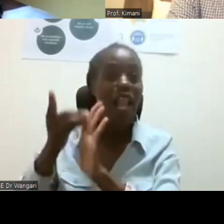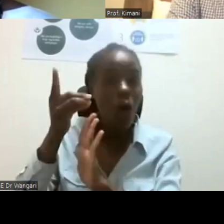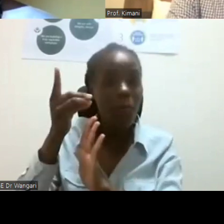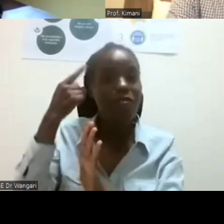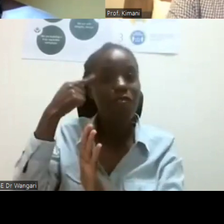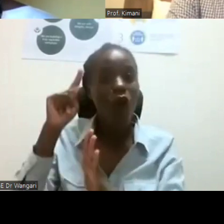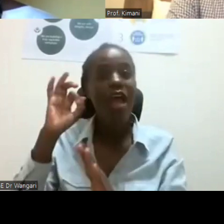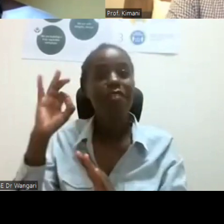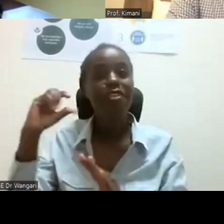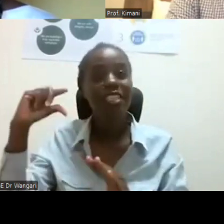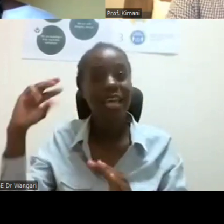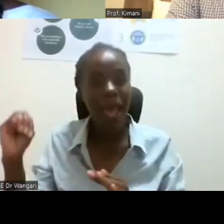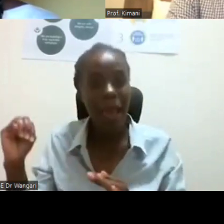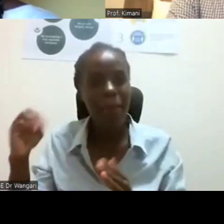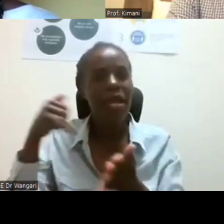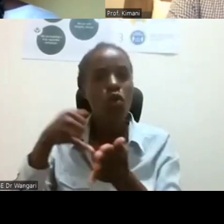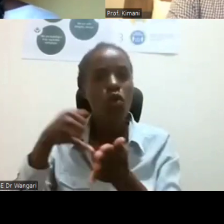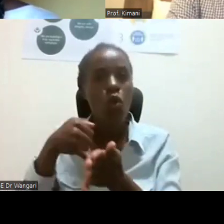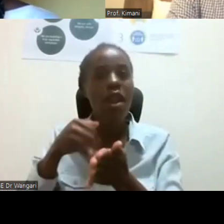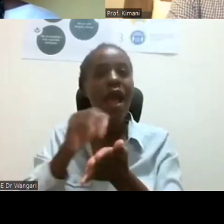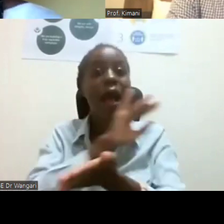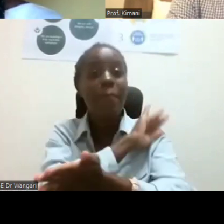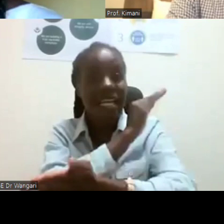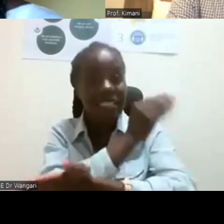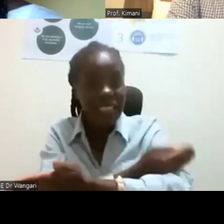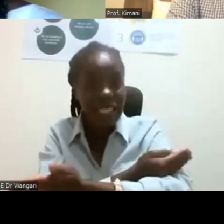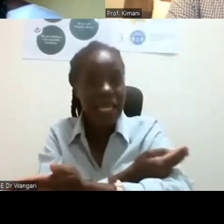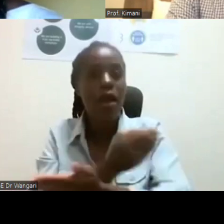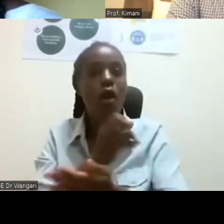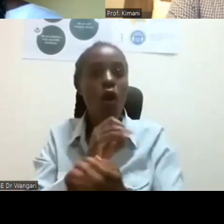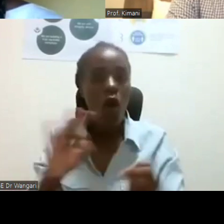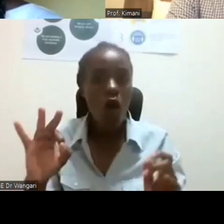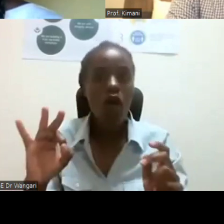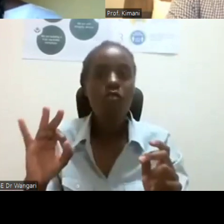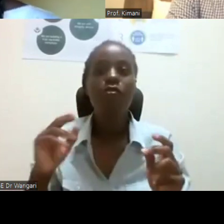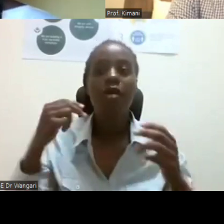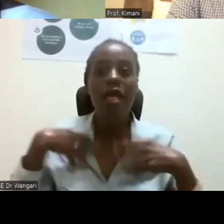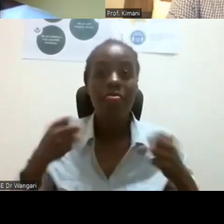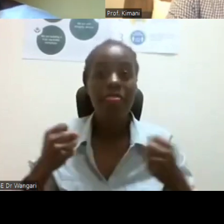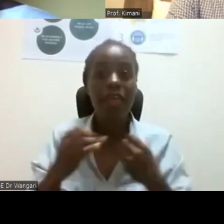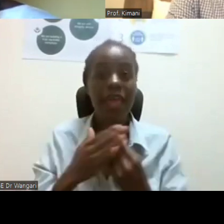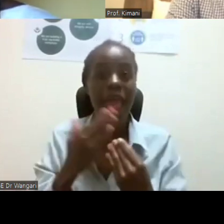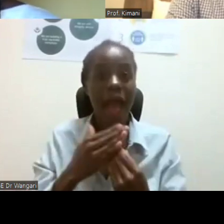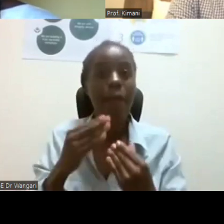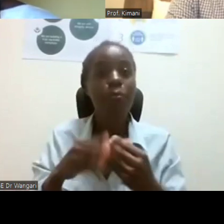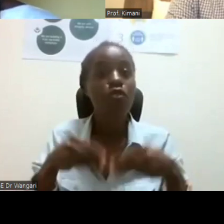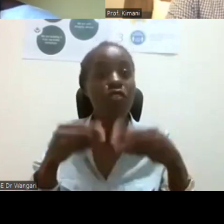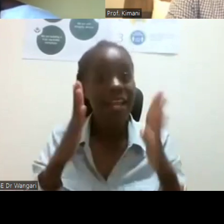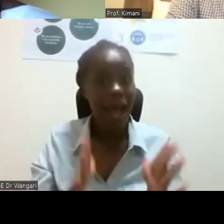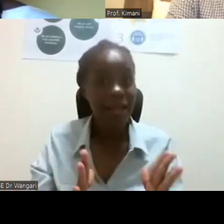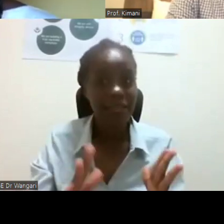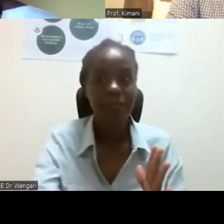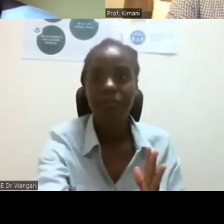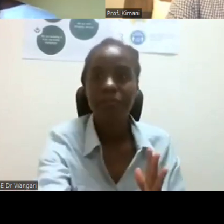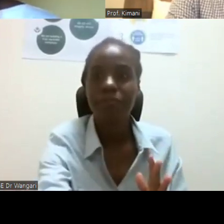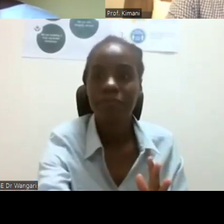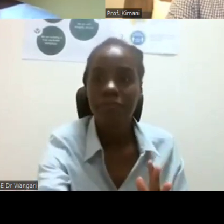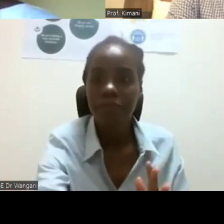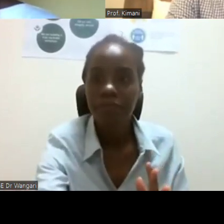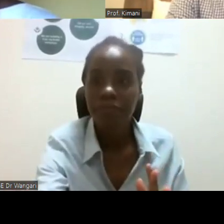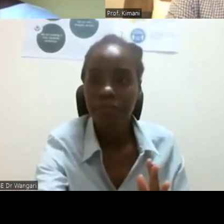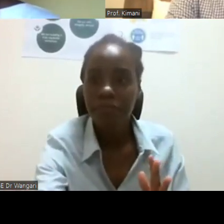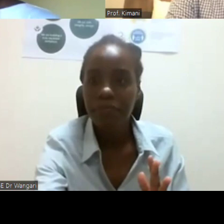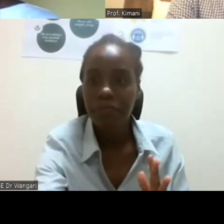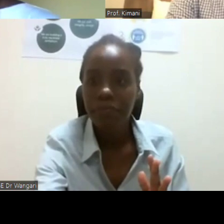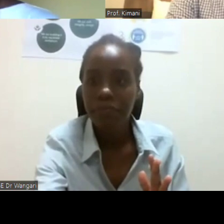you'll have taken with regards to building the capacities of both pre-service and in-service providers. So there's enormous